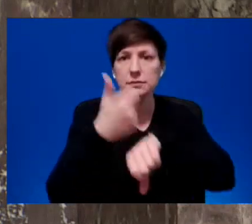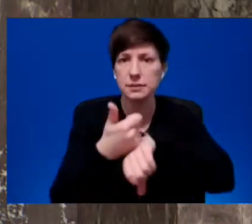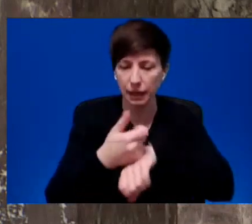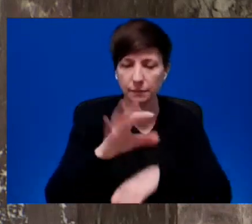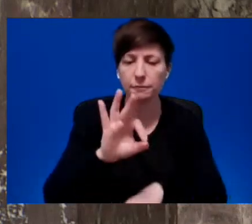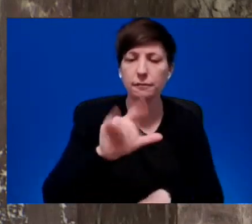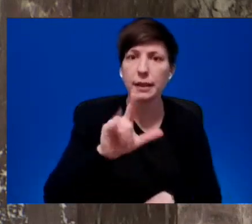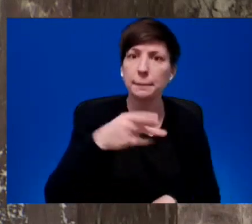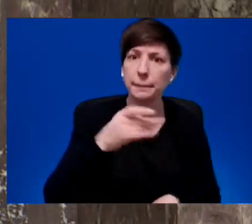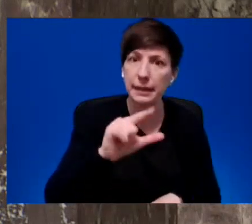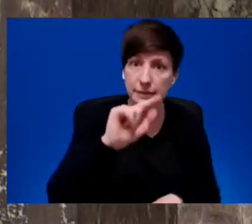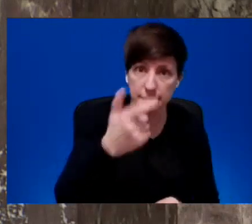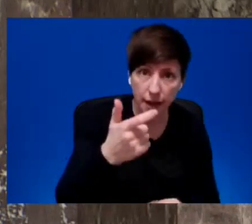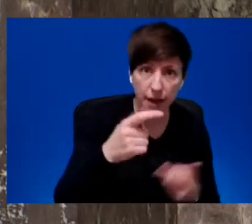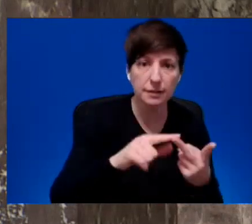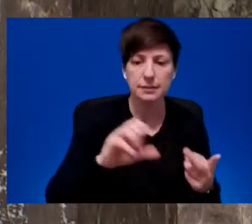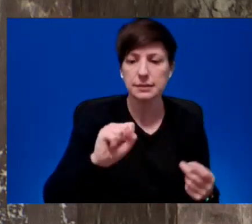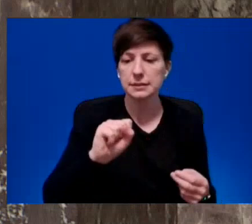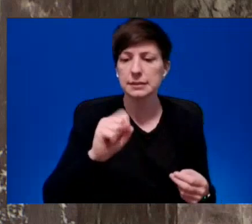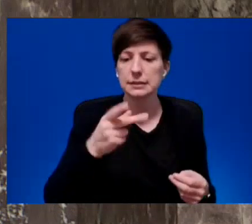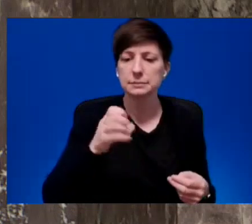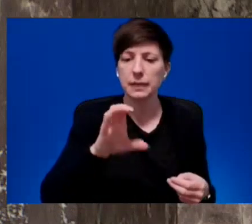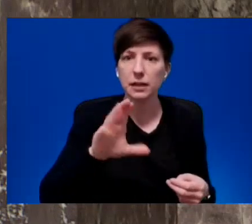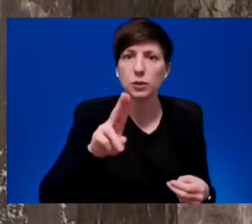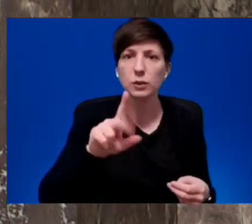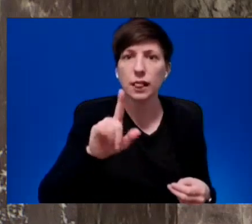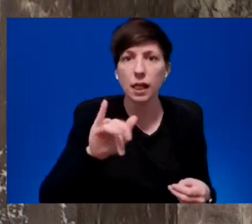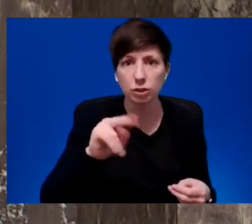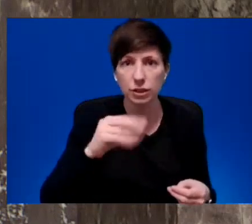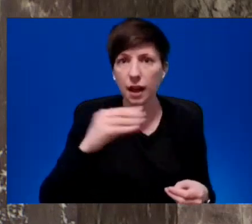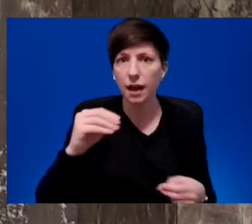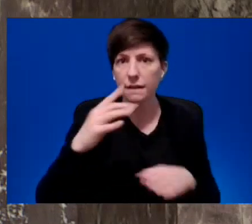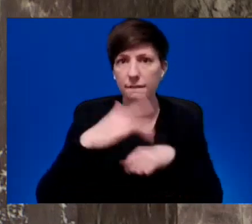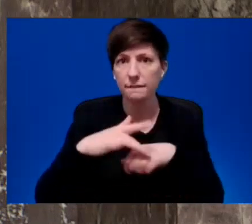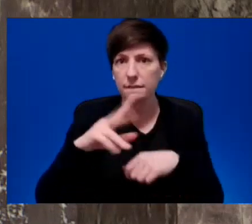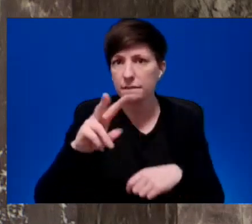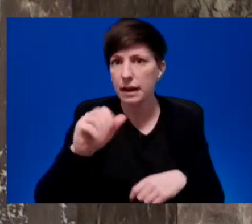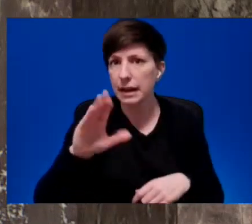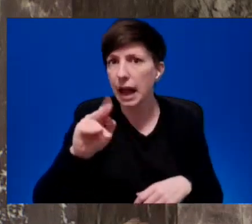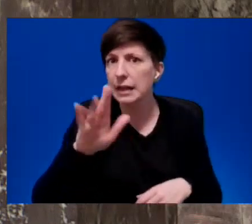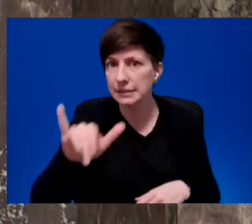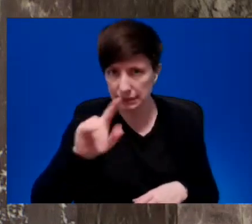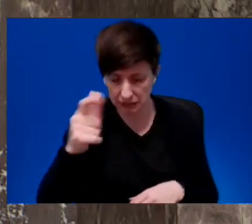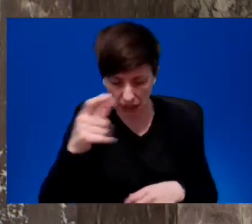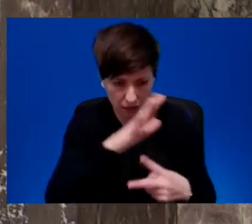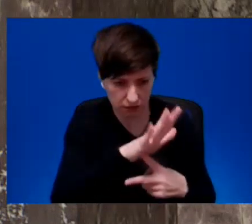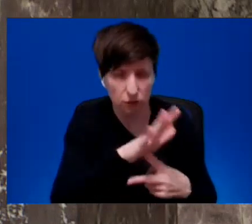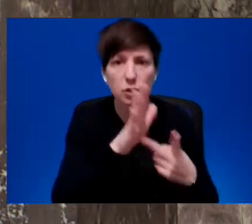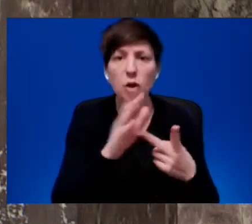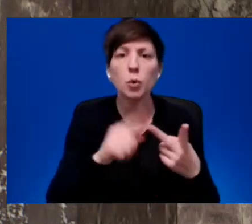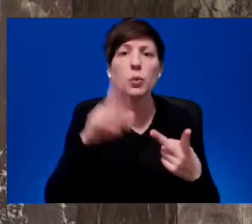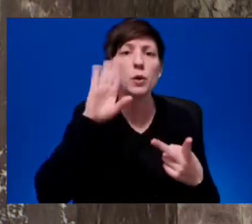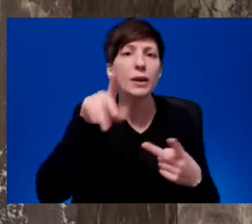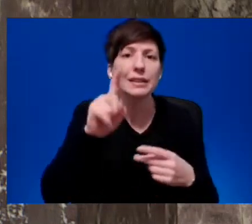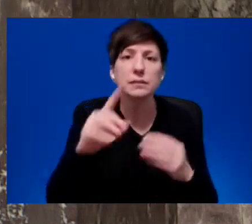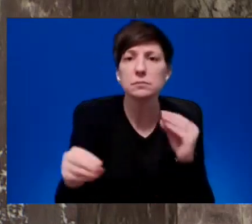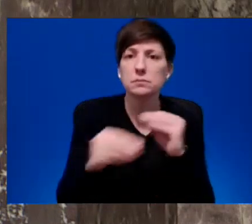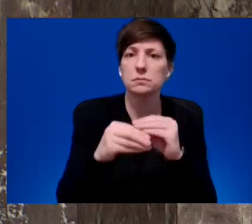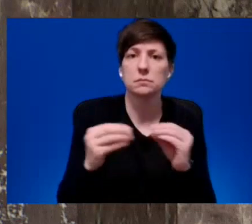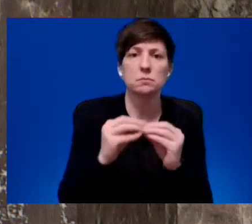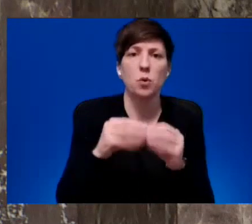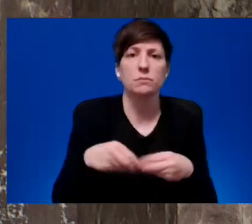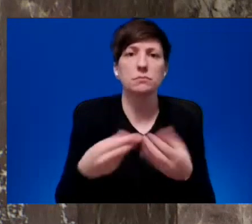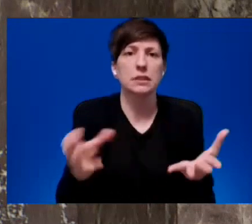tape and legalize housing so we can increase housing supply. That's what we did with legislation. The members didn't support that. Honourable Speaker,